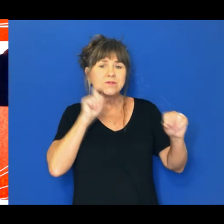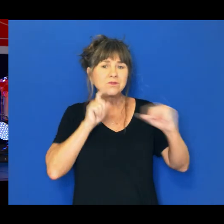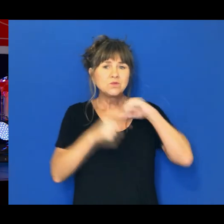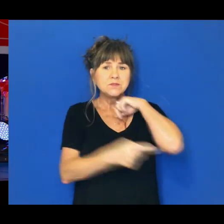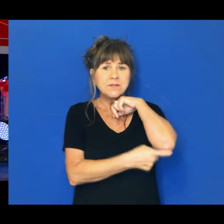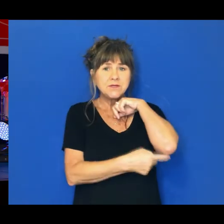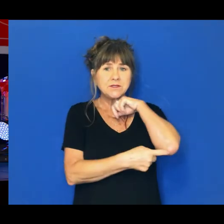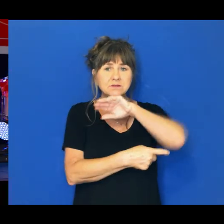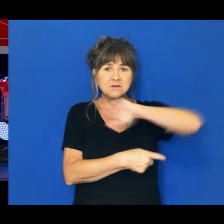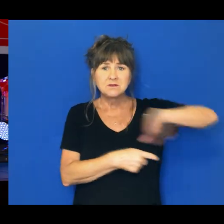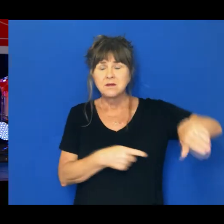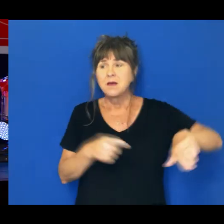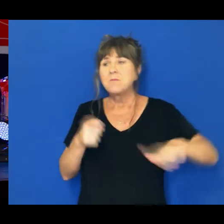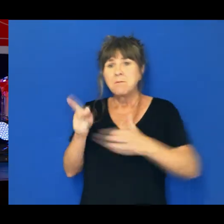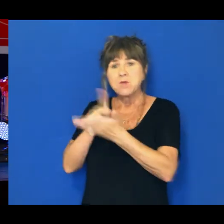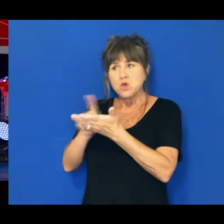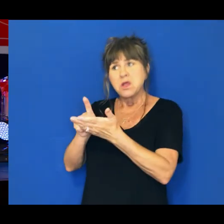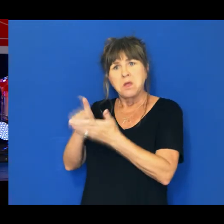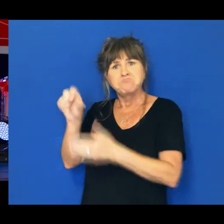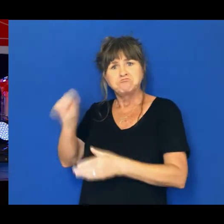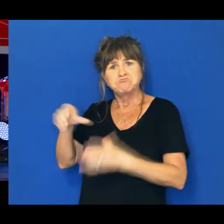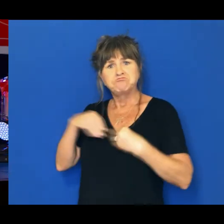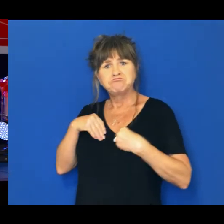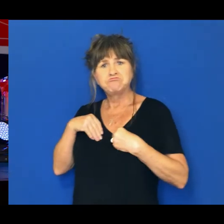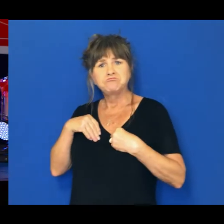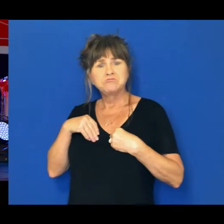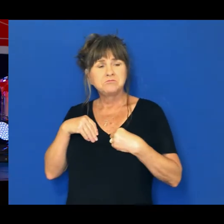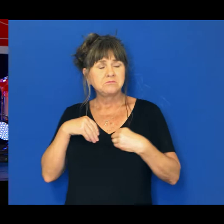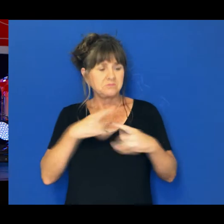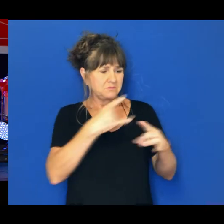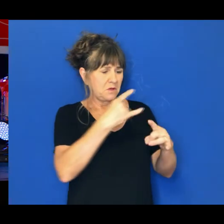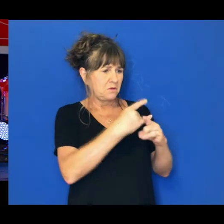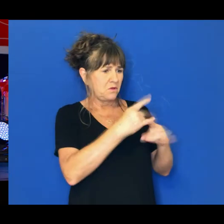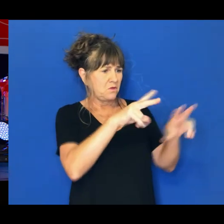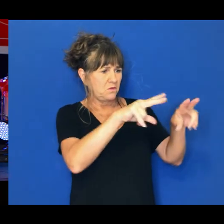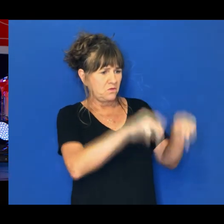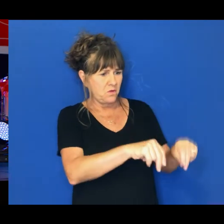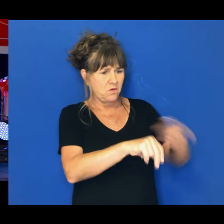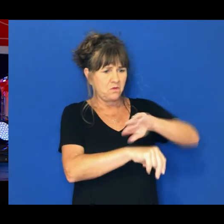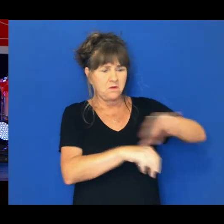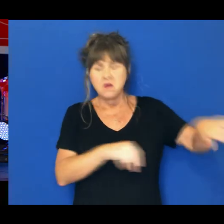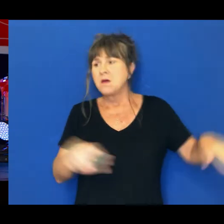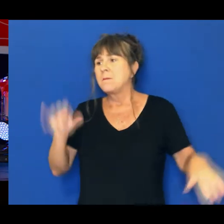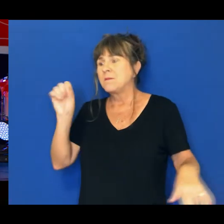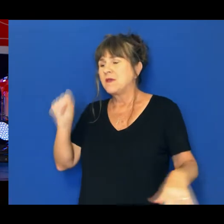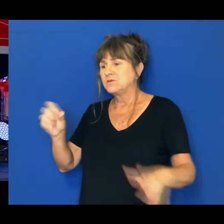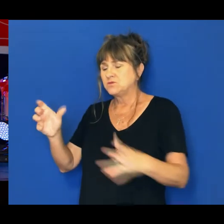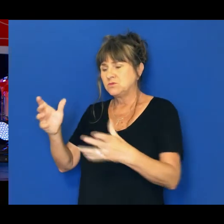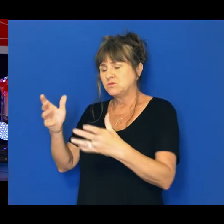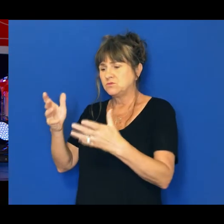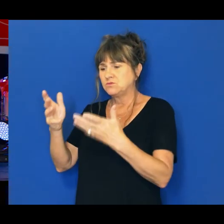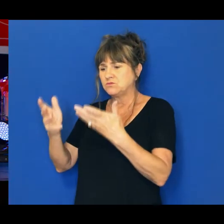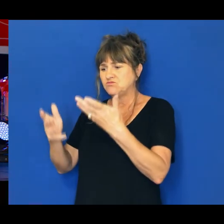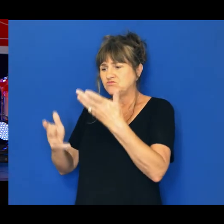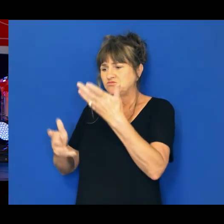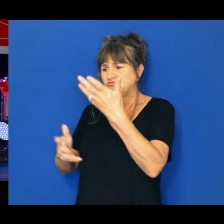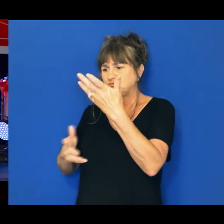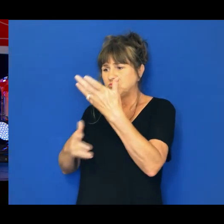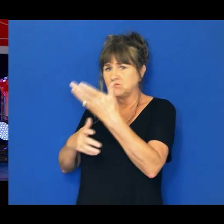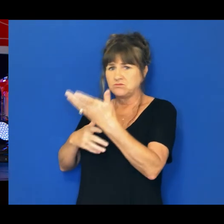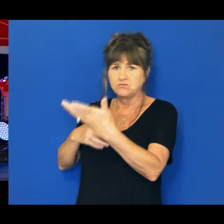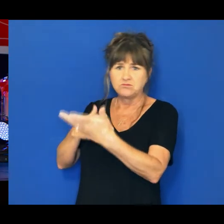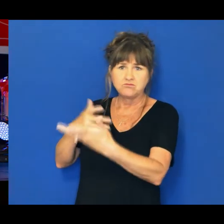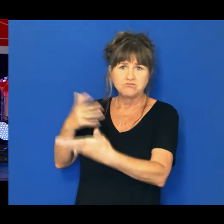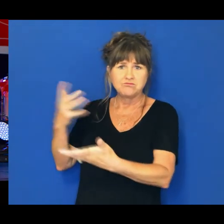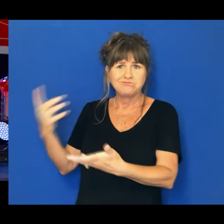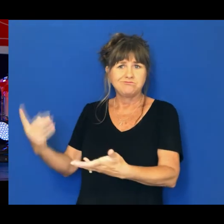sexual temptation, but I can say yes to purity. I can say no to alcohol, but I can say yes to, you know, whatever else